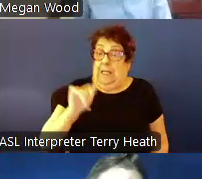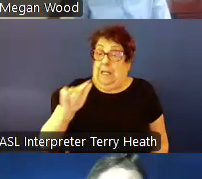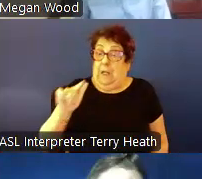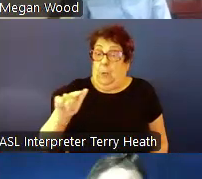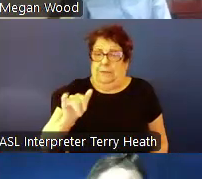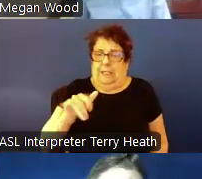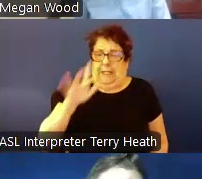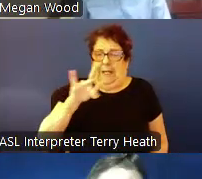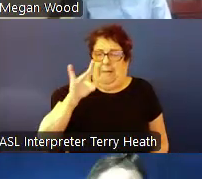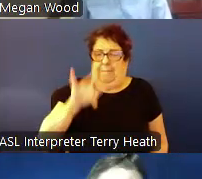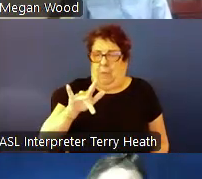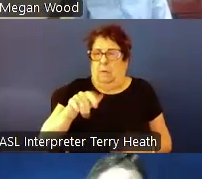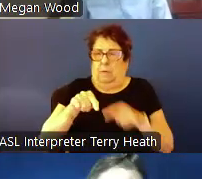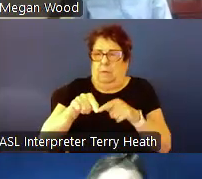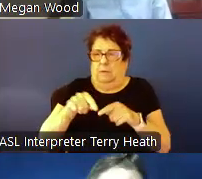Chicago, south of 80.